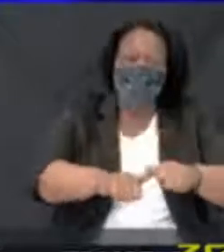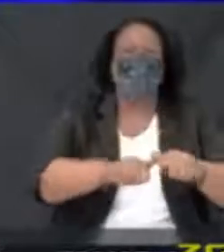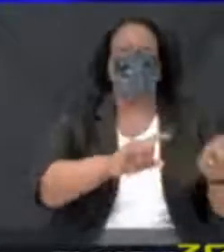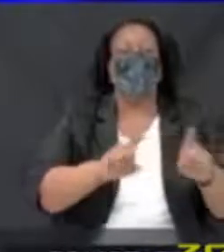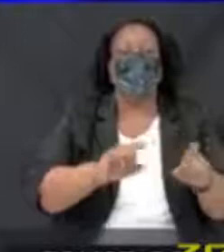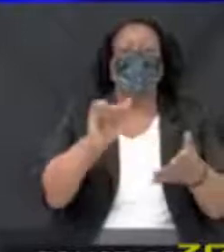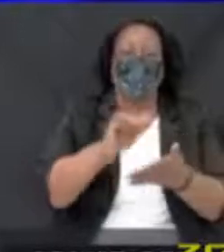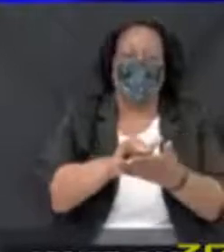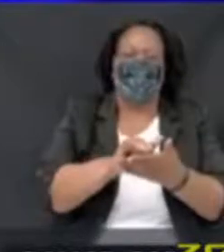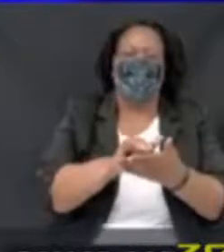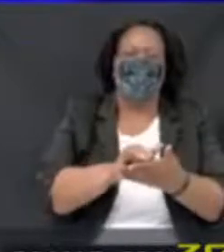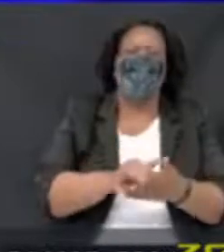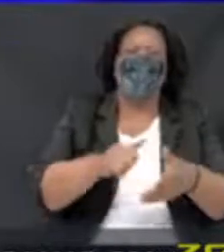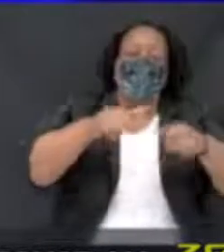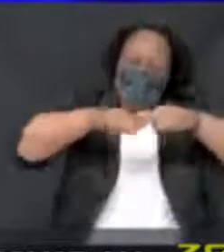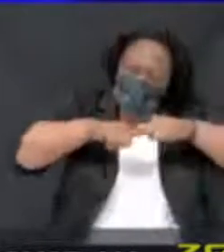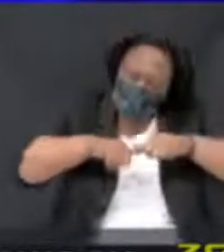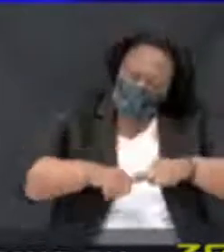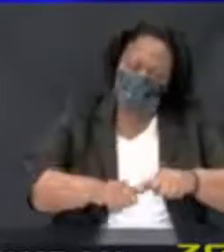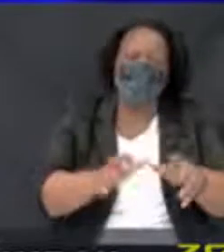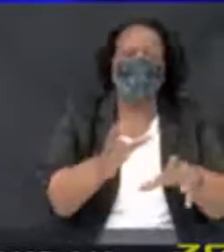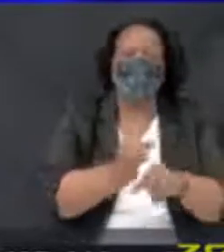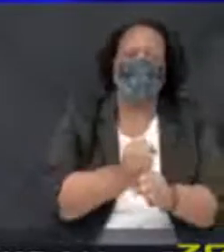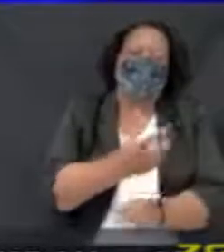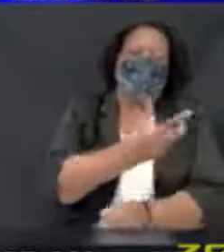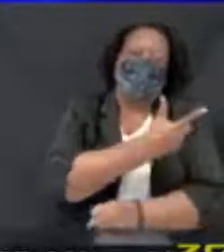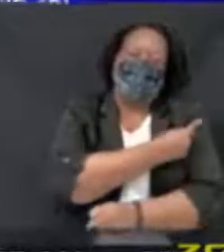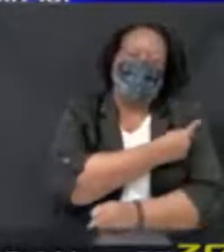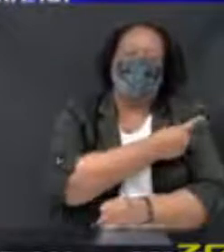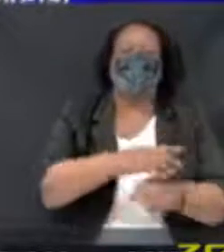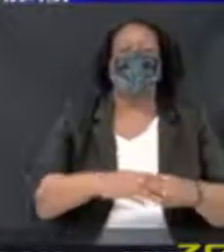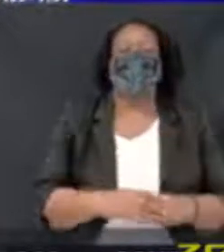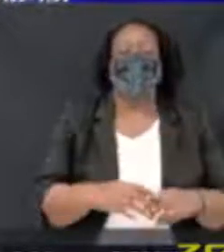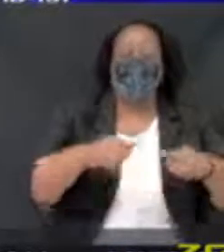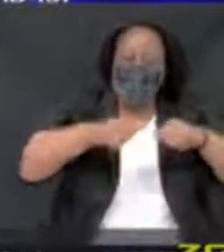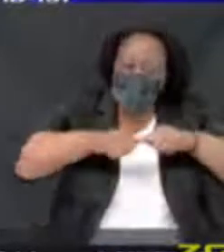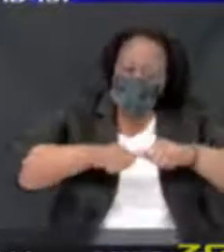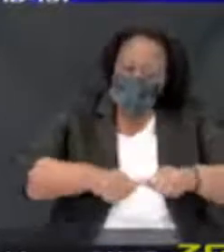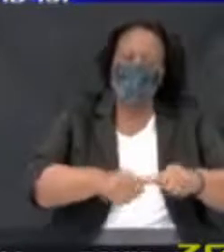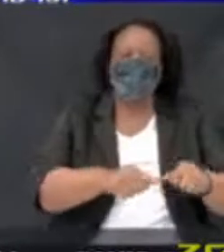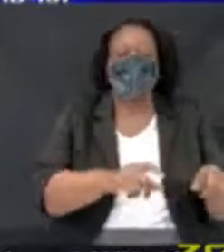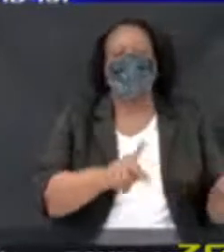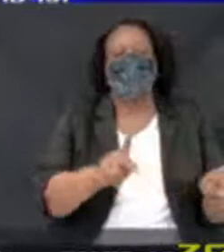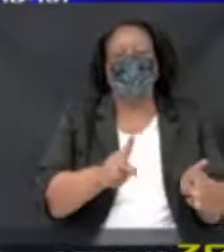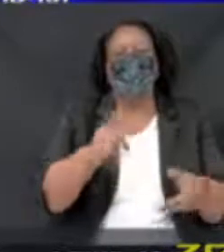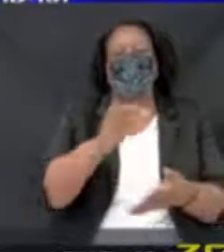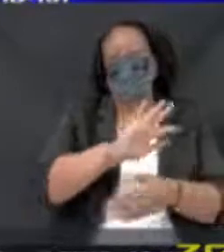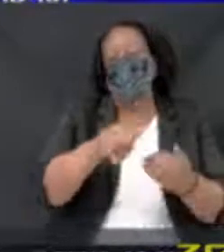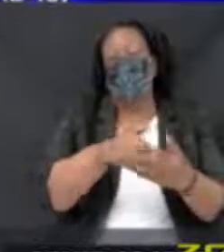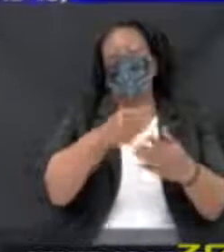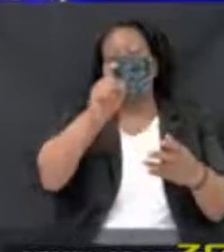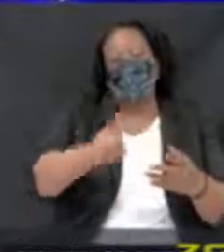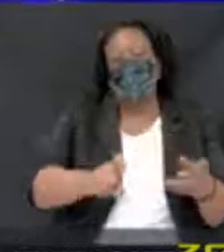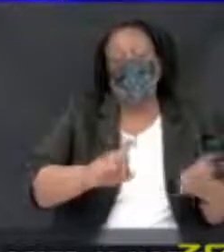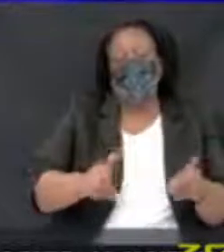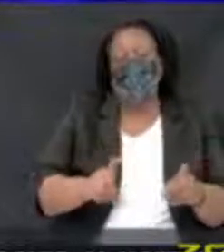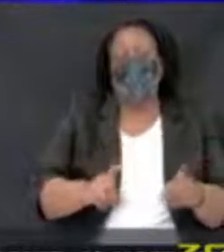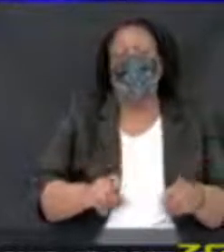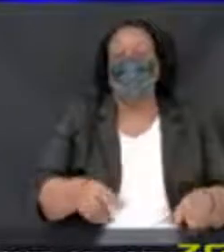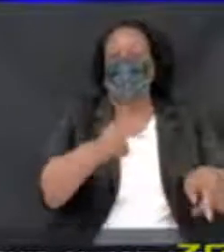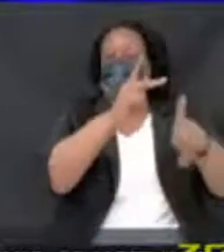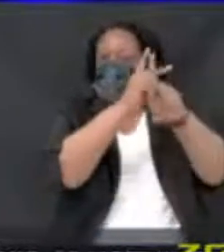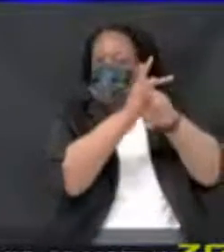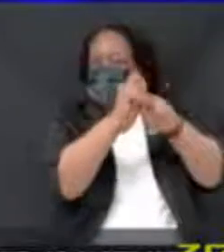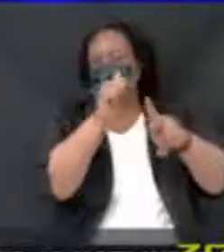continue to vaccinate all who should be vaccinated, as this will give us the best protection against severe disease and death